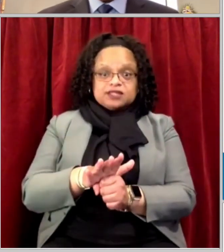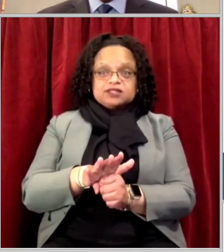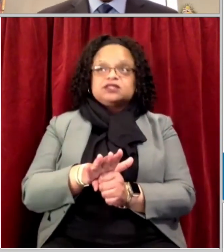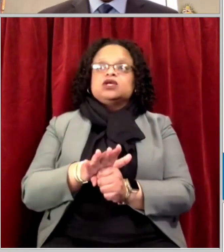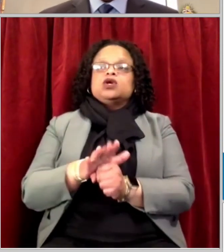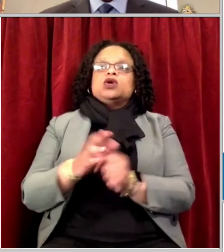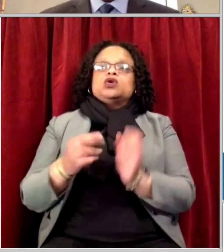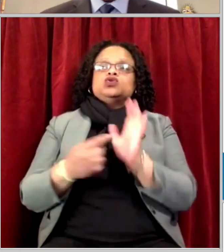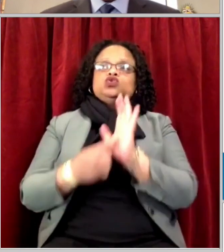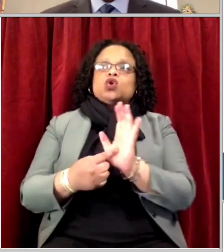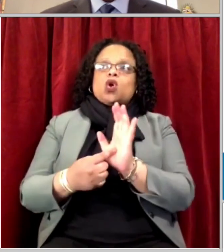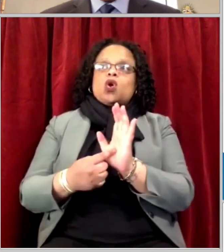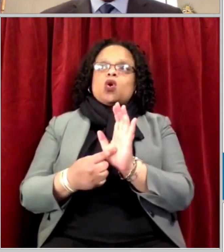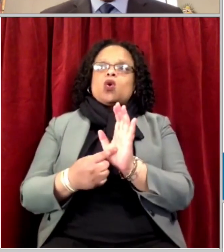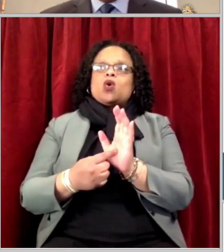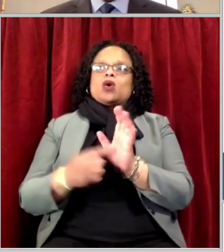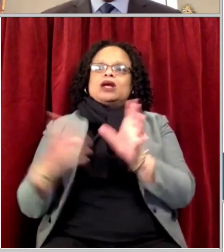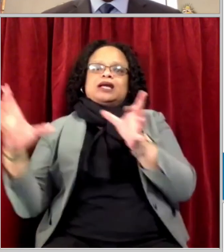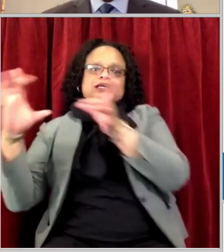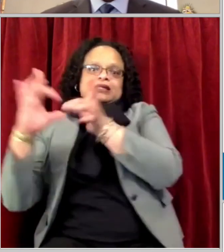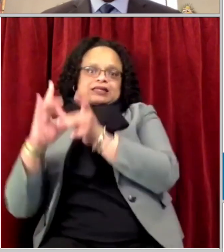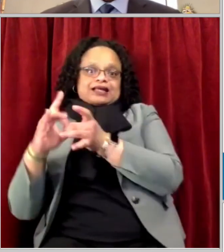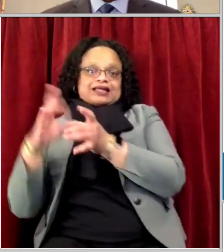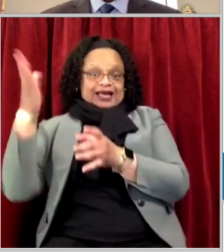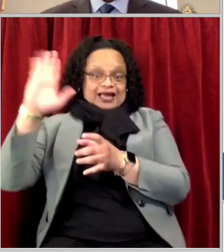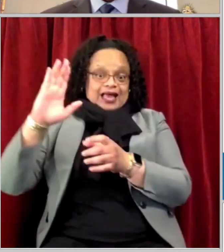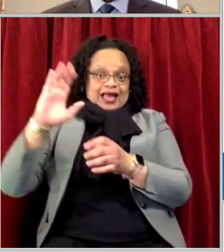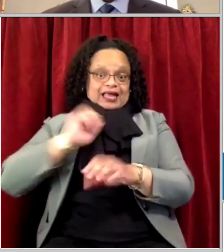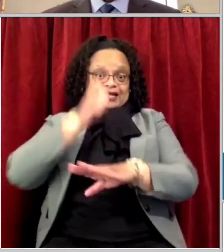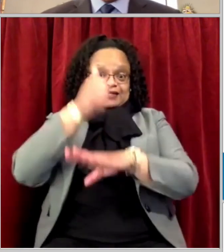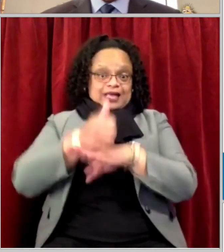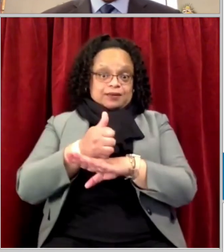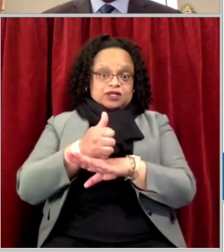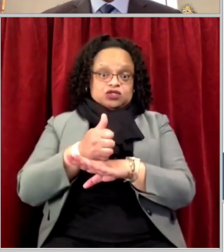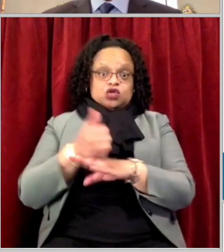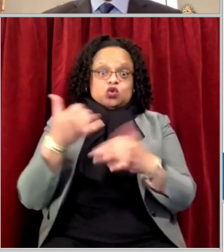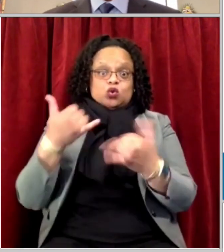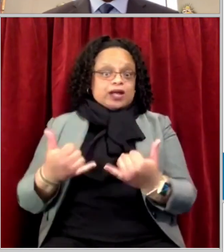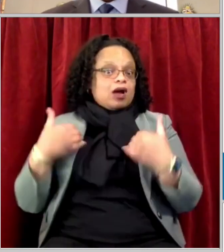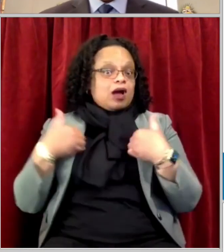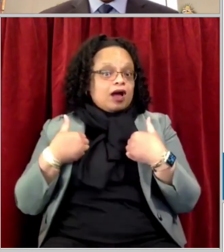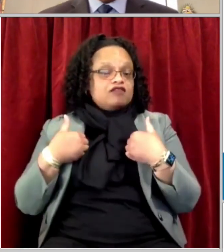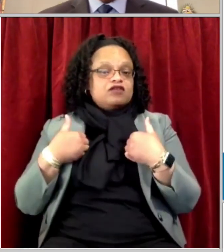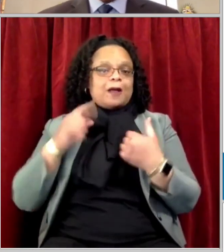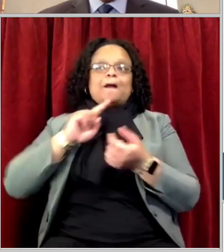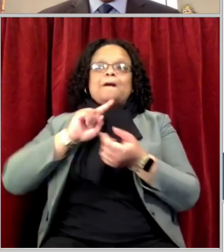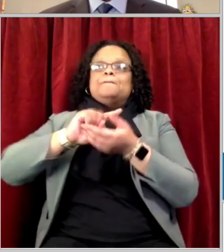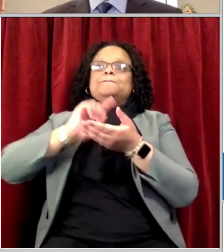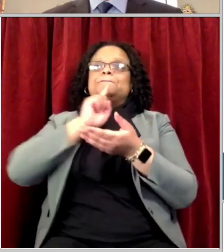has enacted and the peace which exists between God and the redeemed